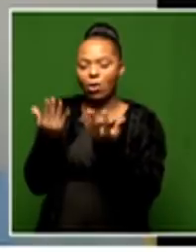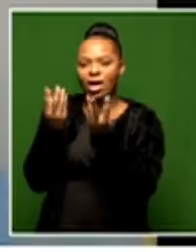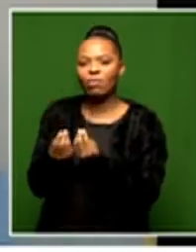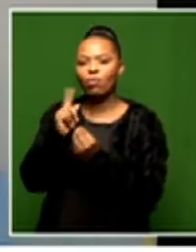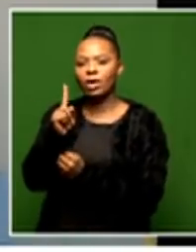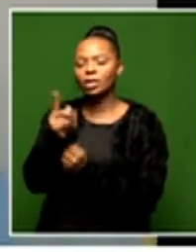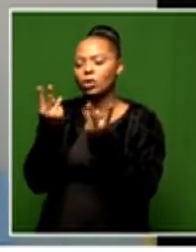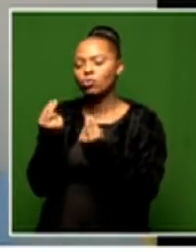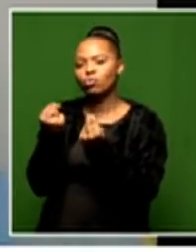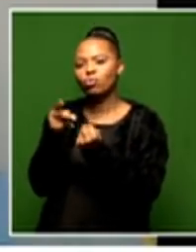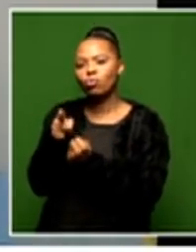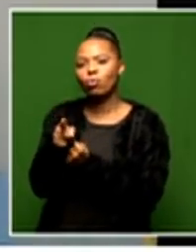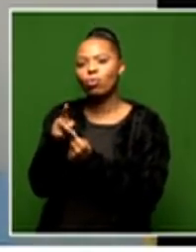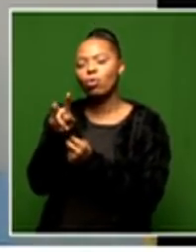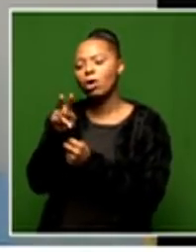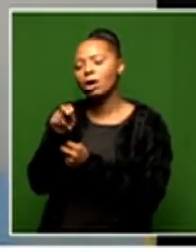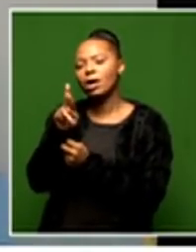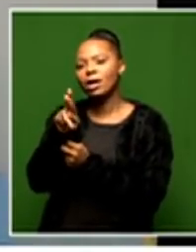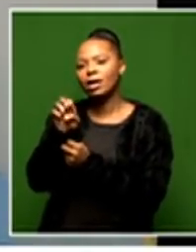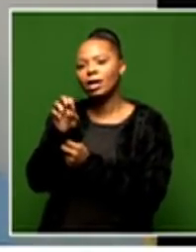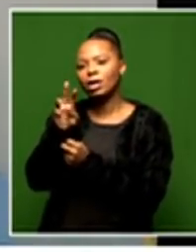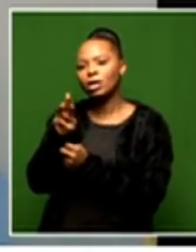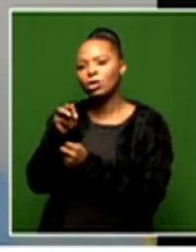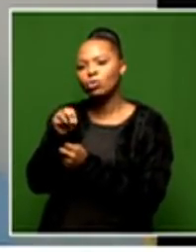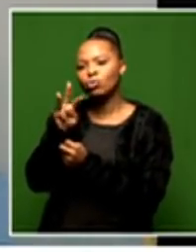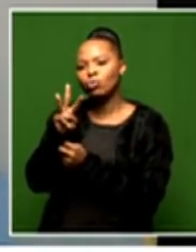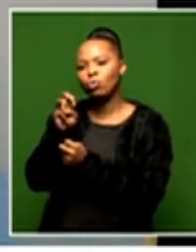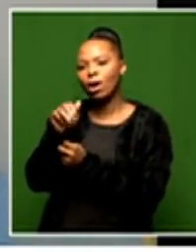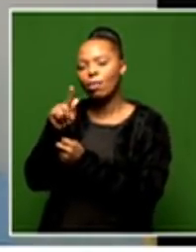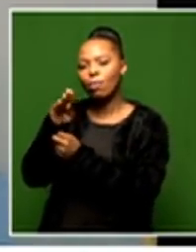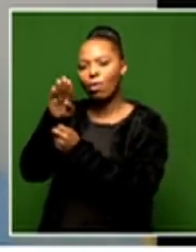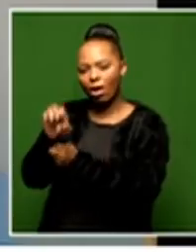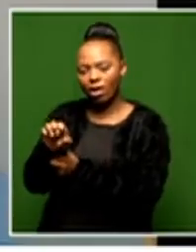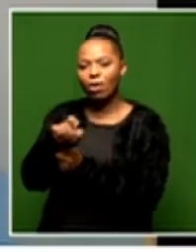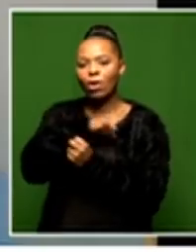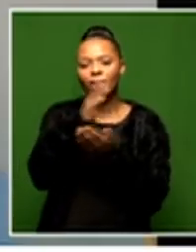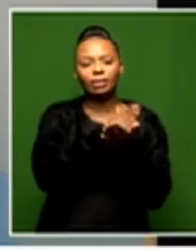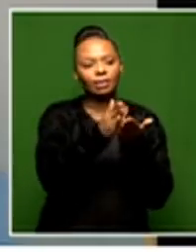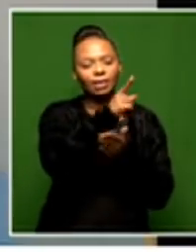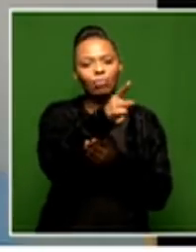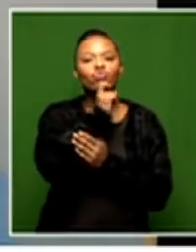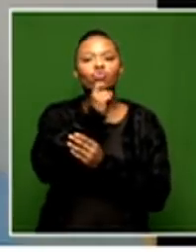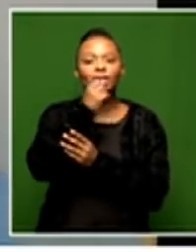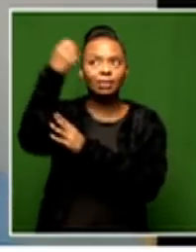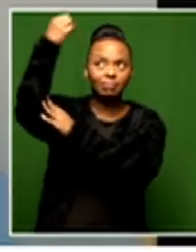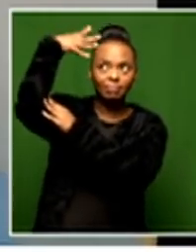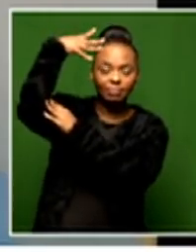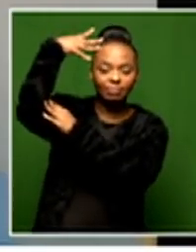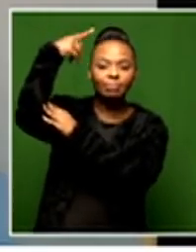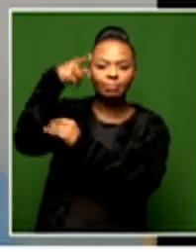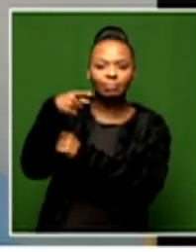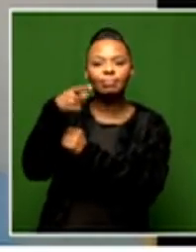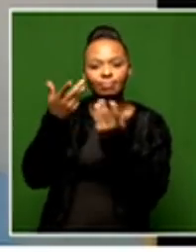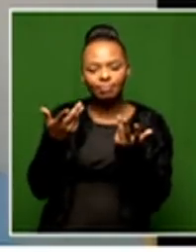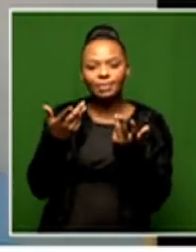flood the market in some countries with cheap power during the sunlight hours, and then of